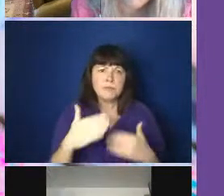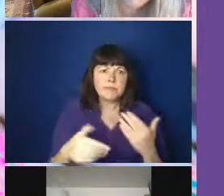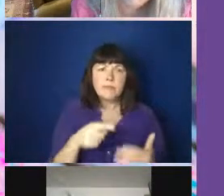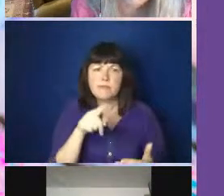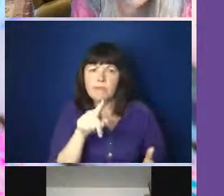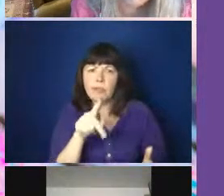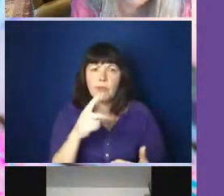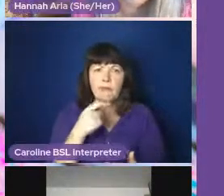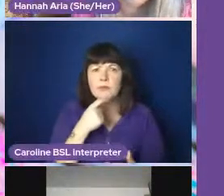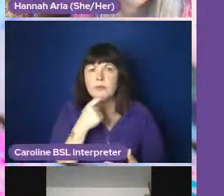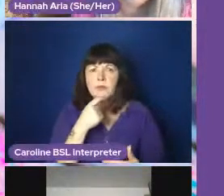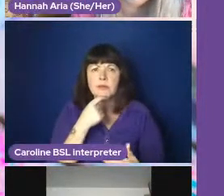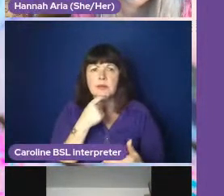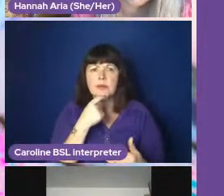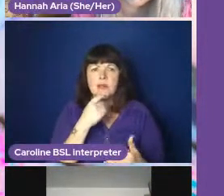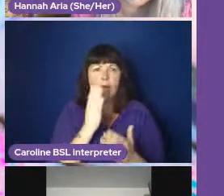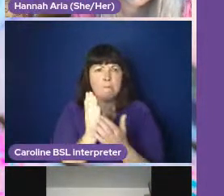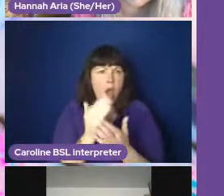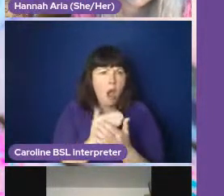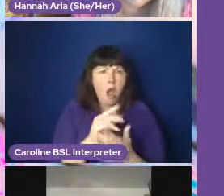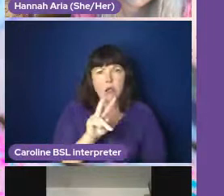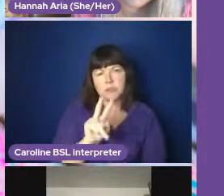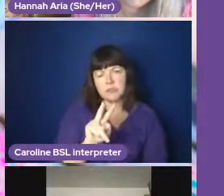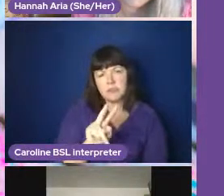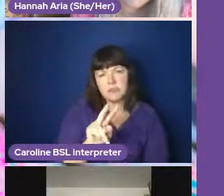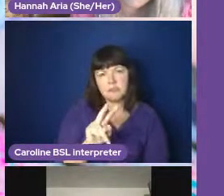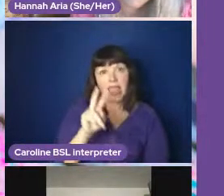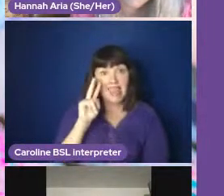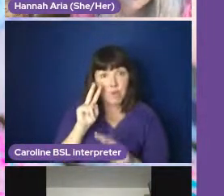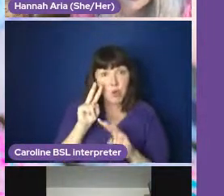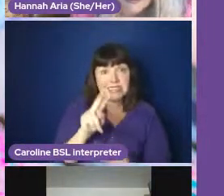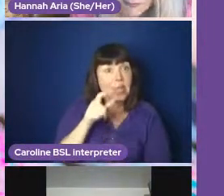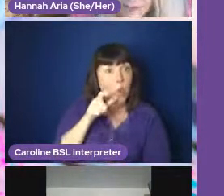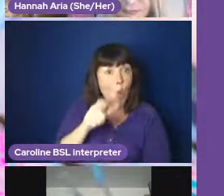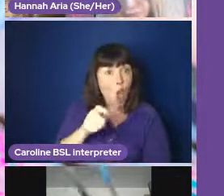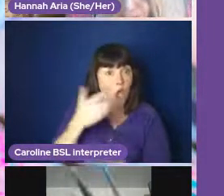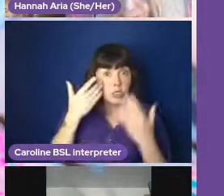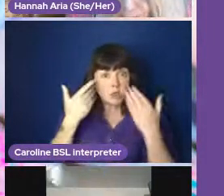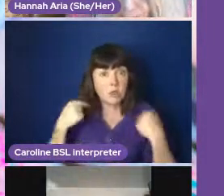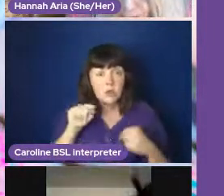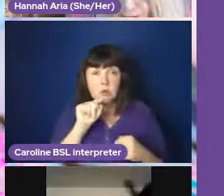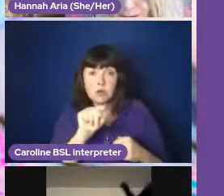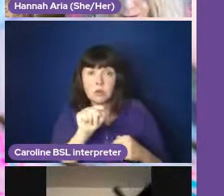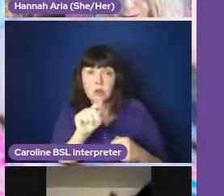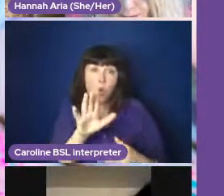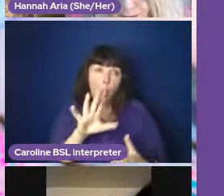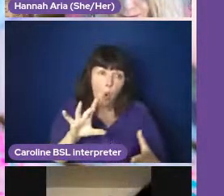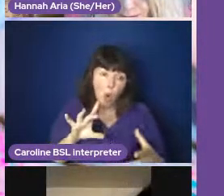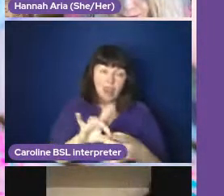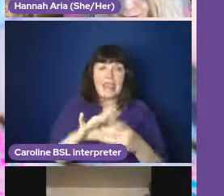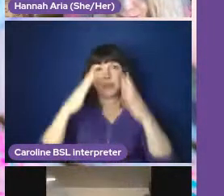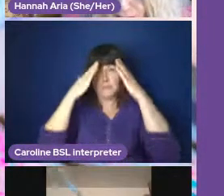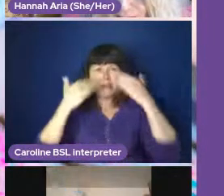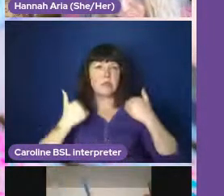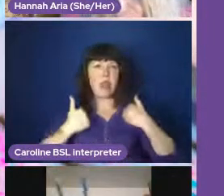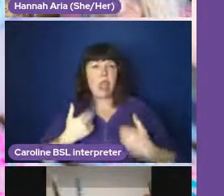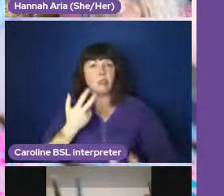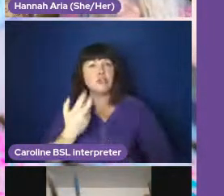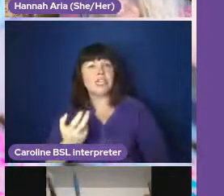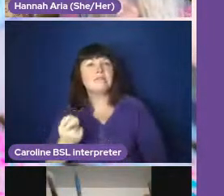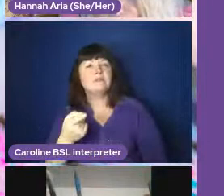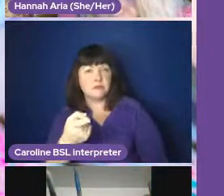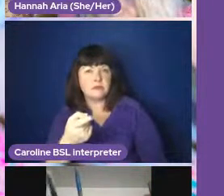it. And I don't know if you could see the words. They're all mental health shit, you know. I think